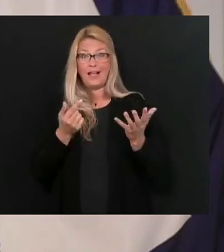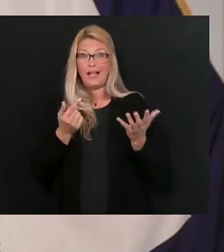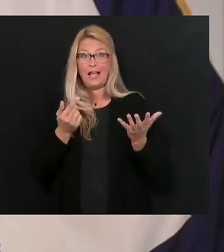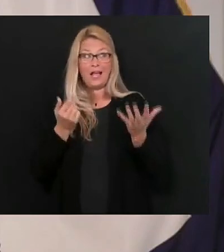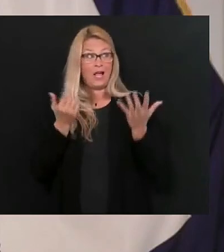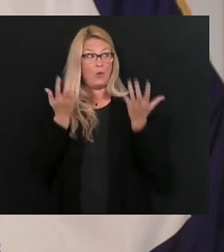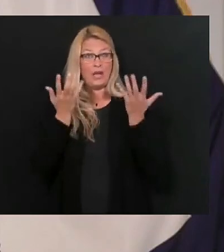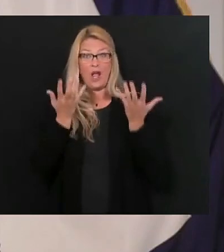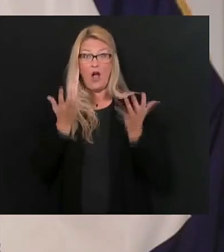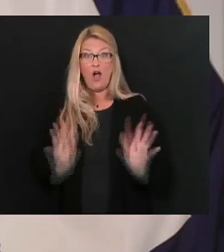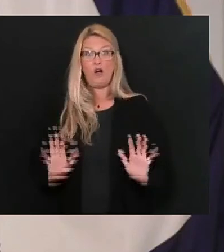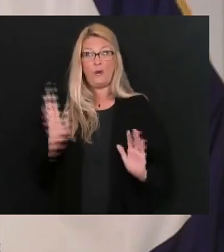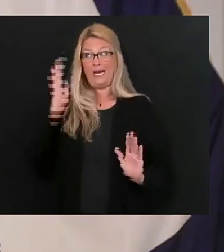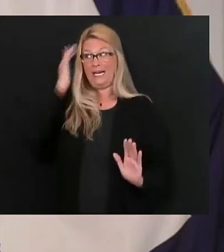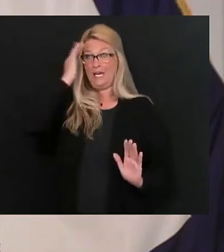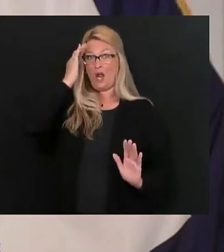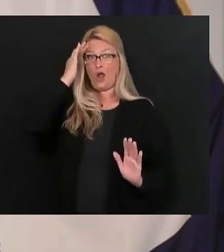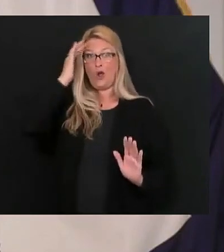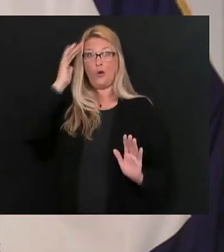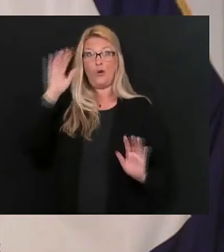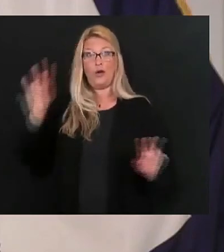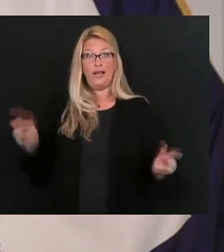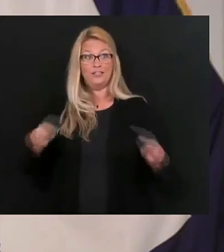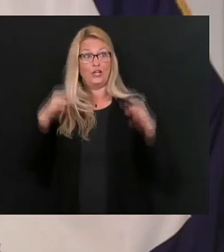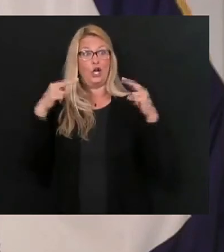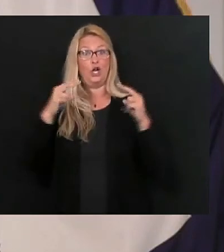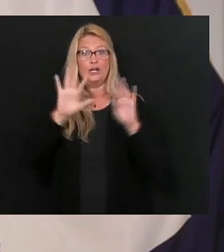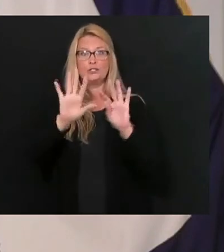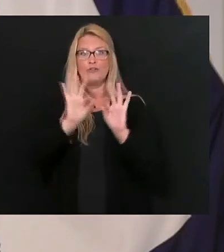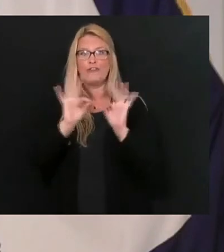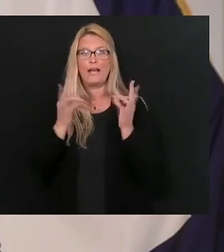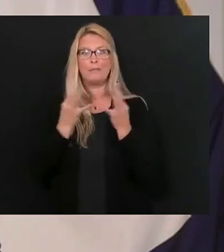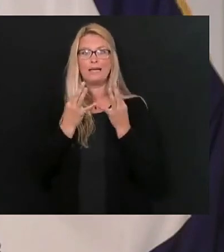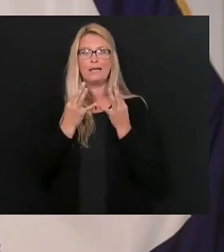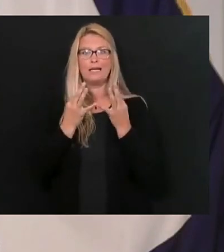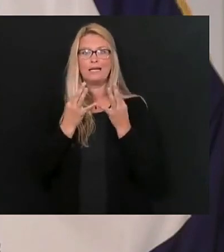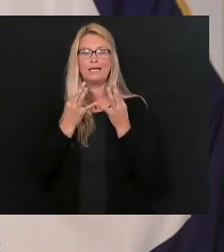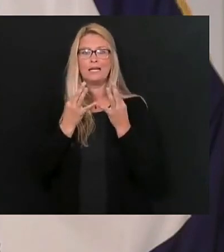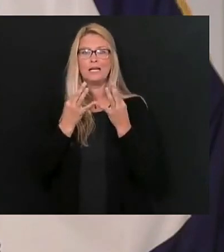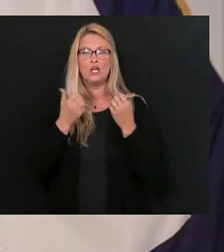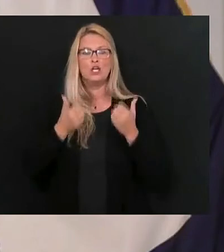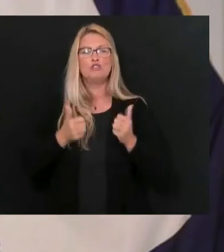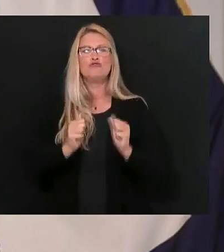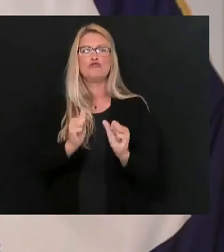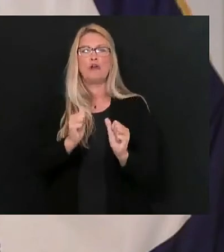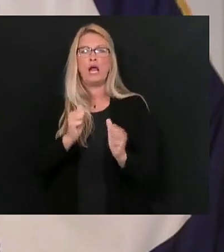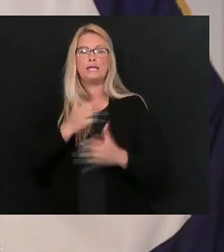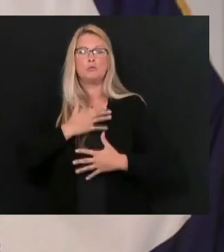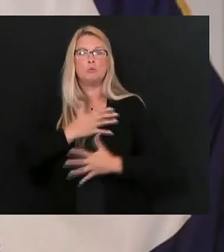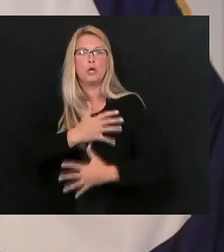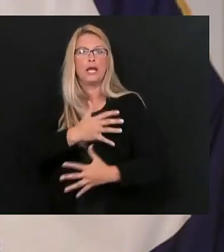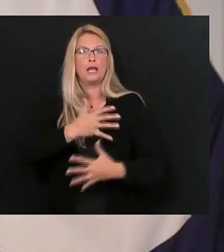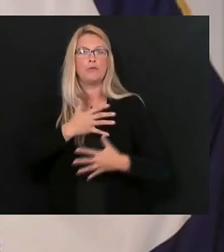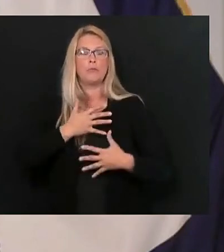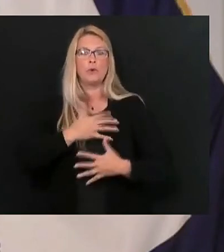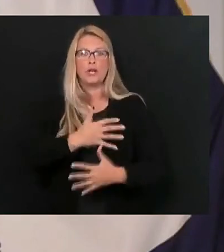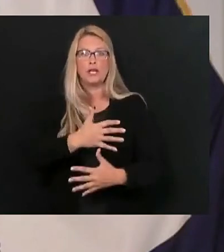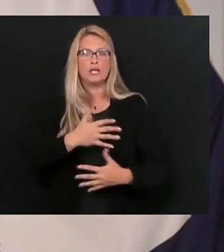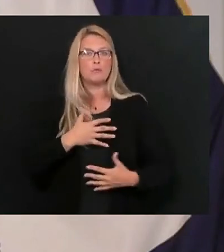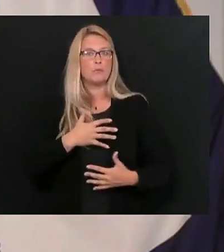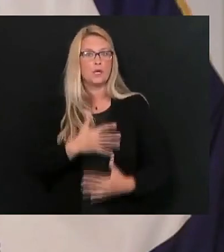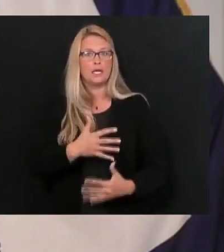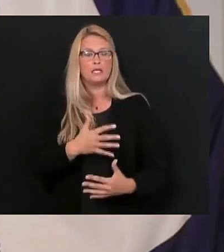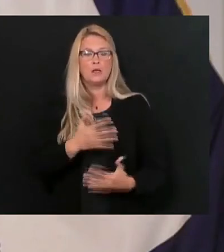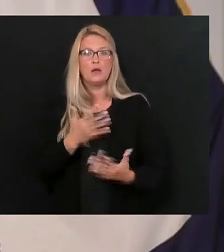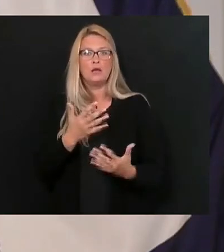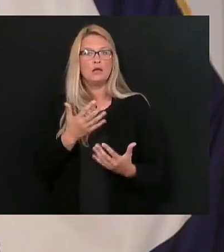to stand there and look at your loved one trying to breathe. I mean, just